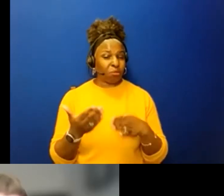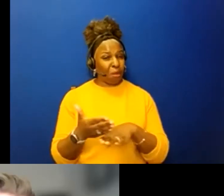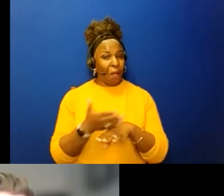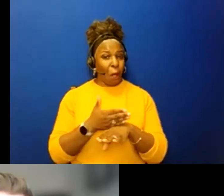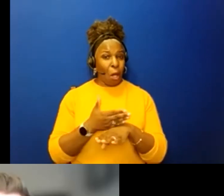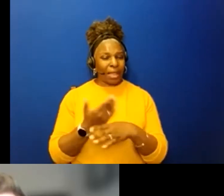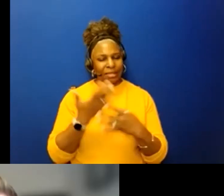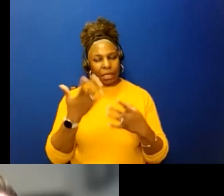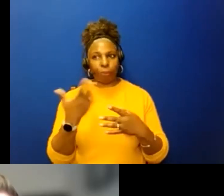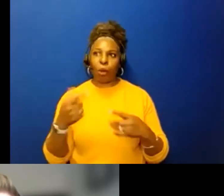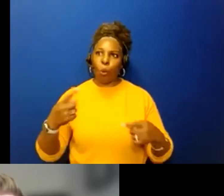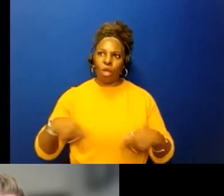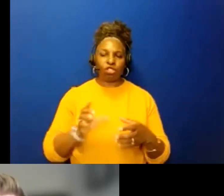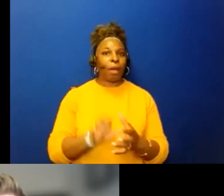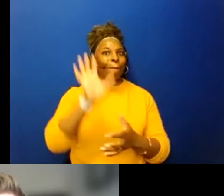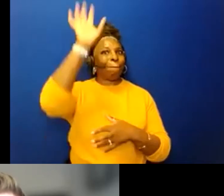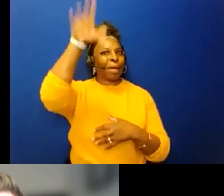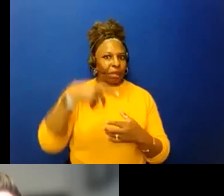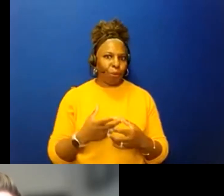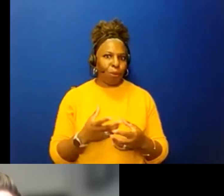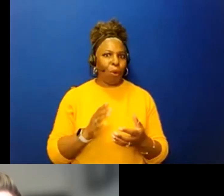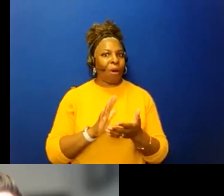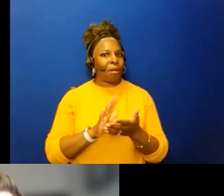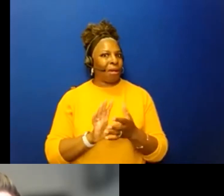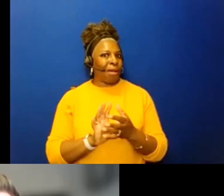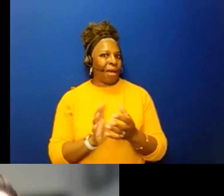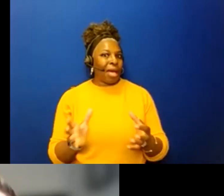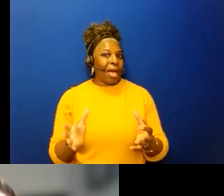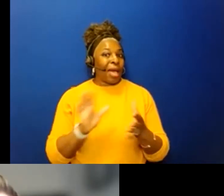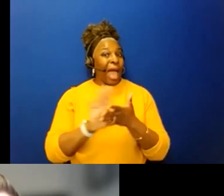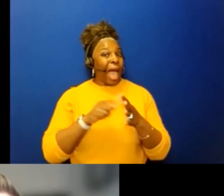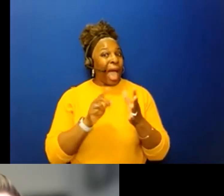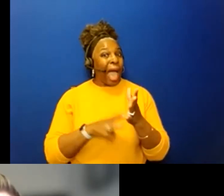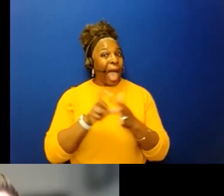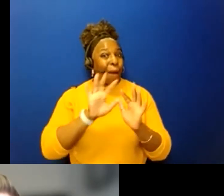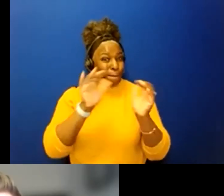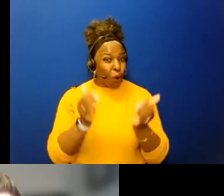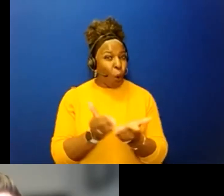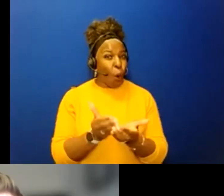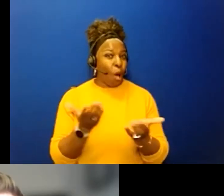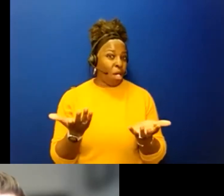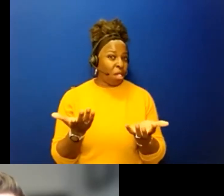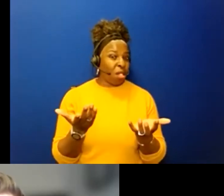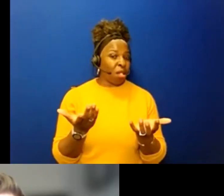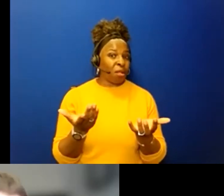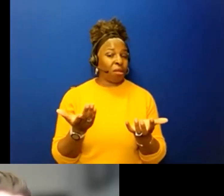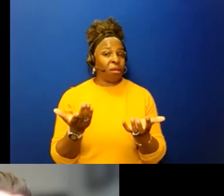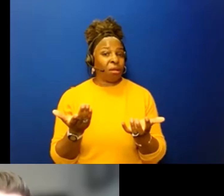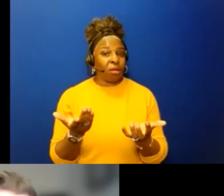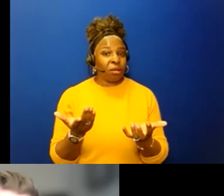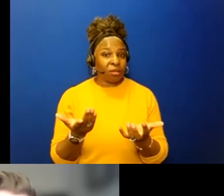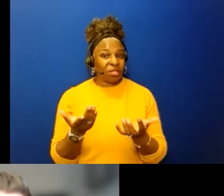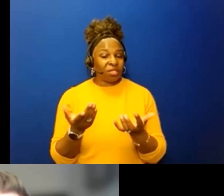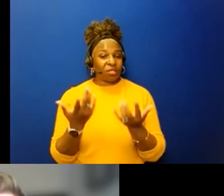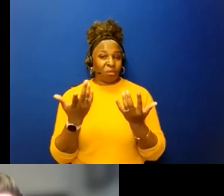wheelchair basketball, handball, athletics, swimming. There was such a big social part to that I didn't get from kind of uni life and